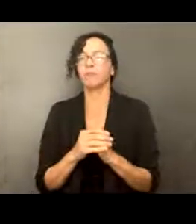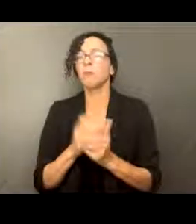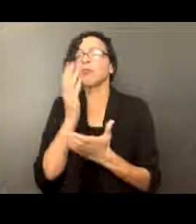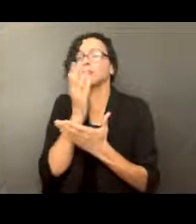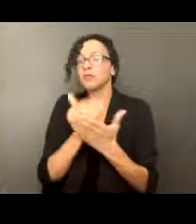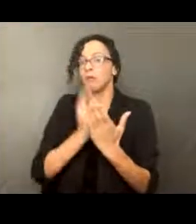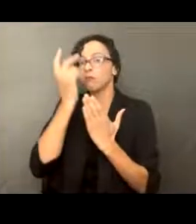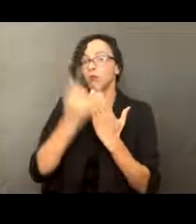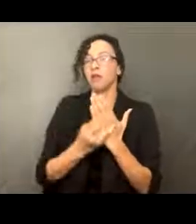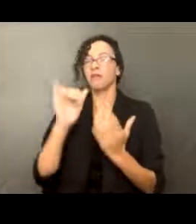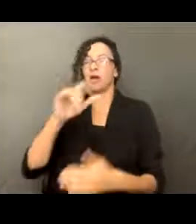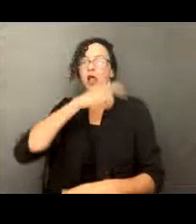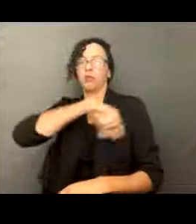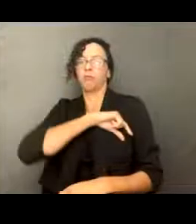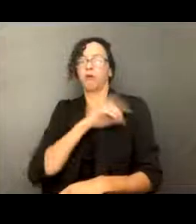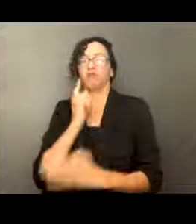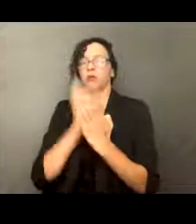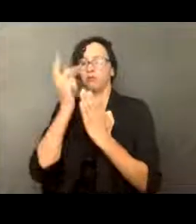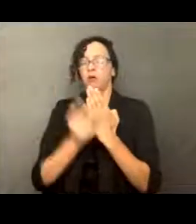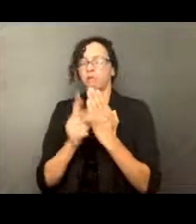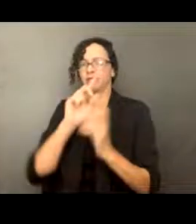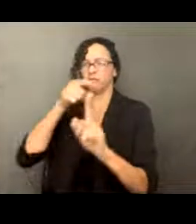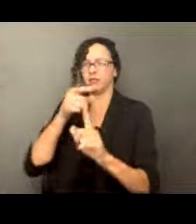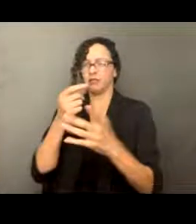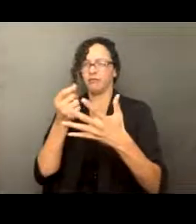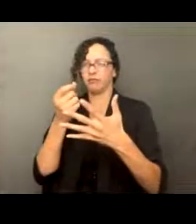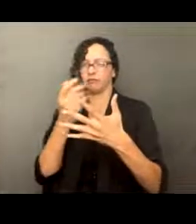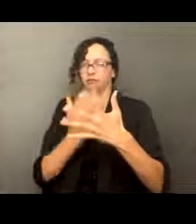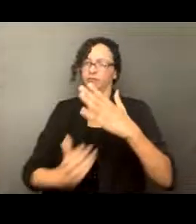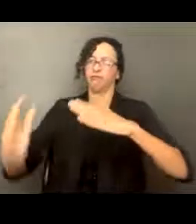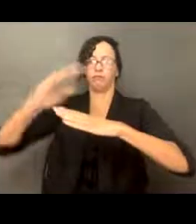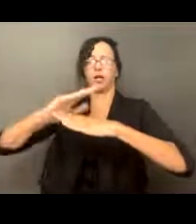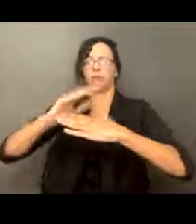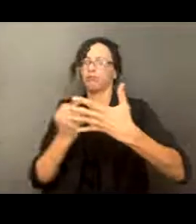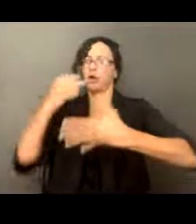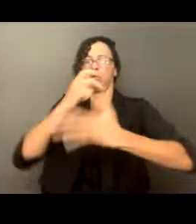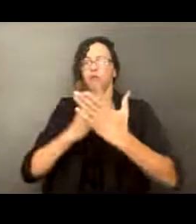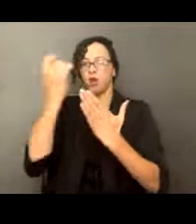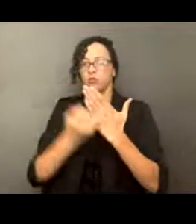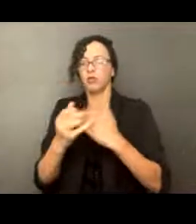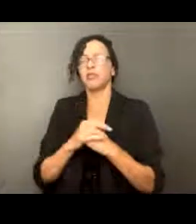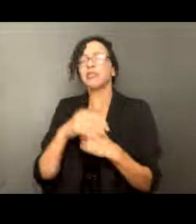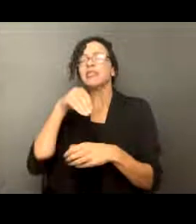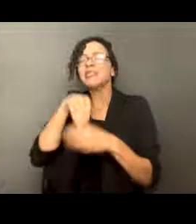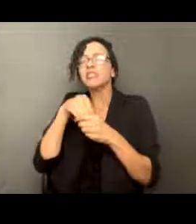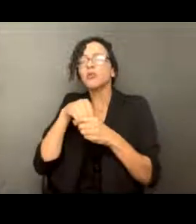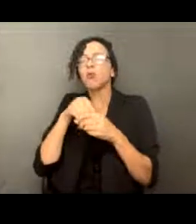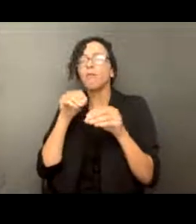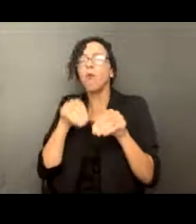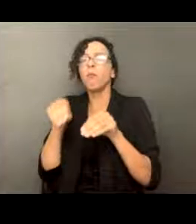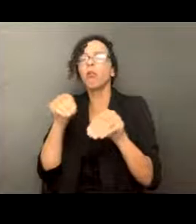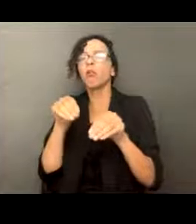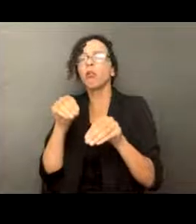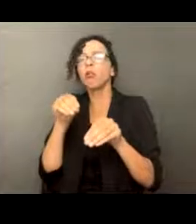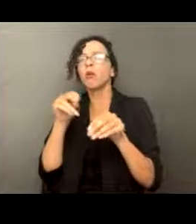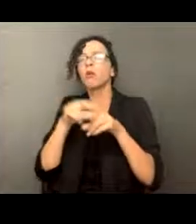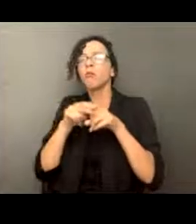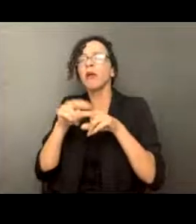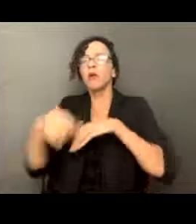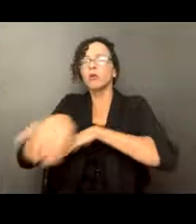be port-specific high priority projects, intermodal rail yard expansions, goods movement and